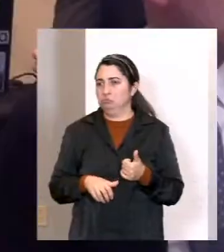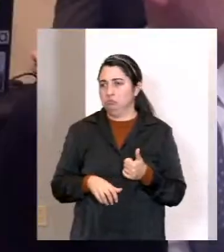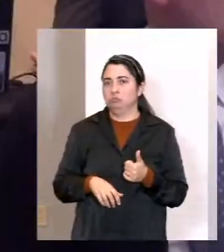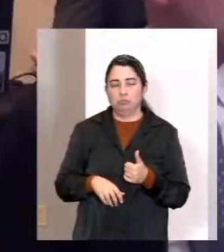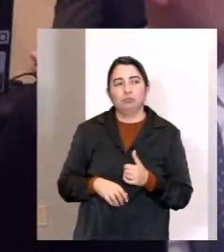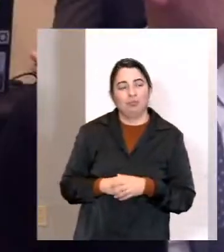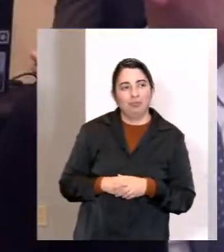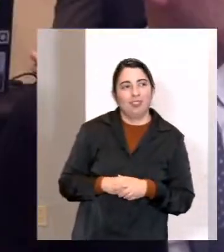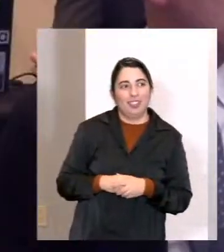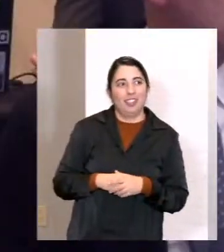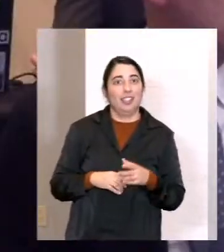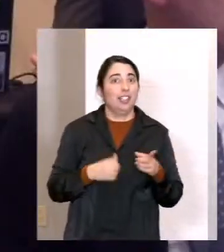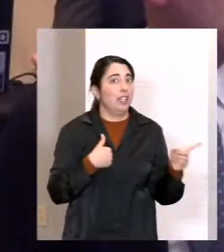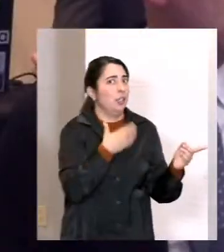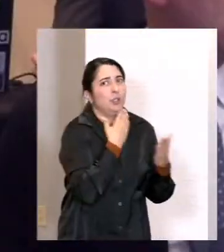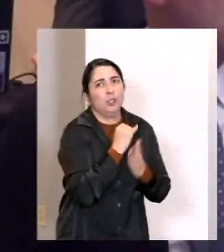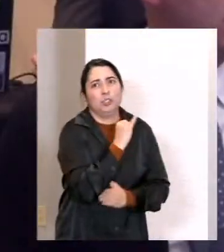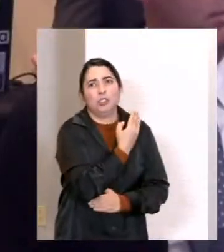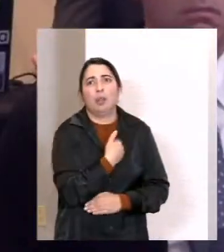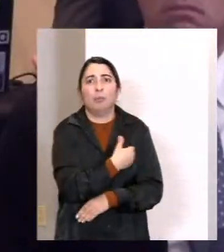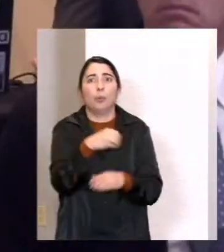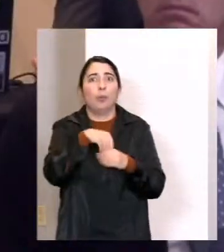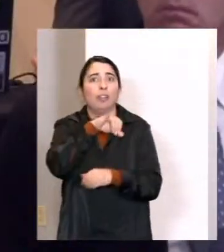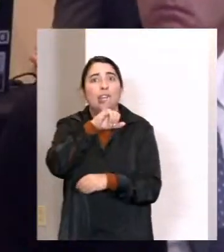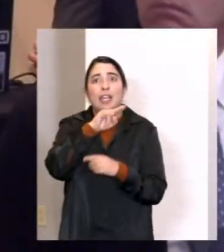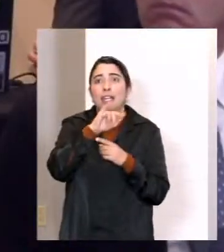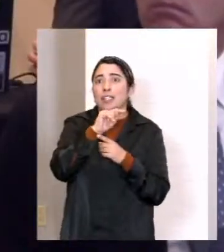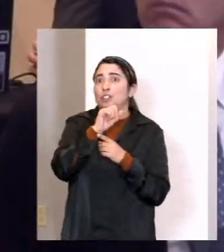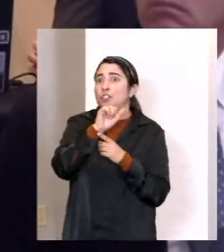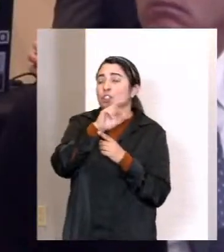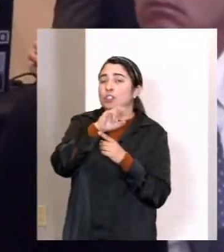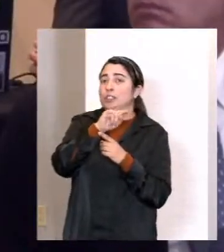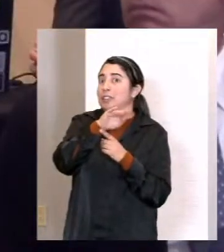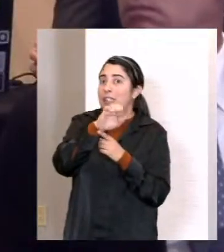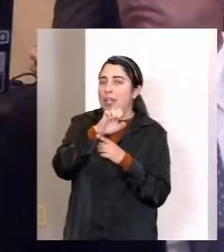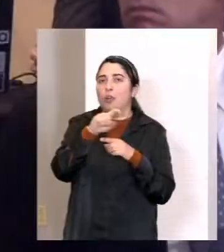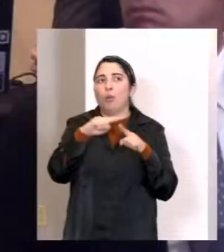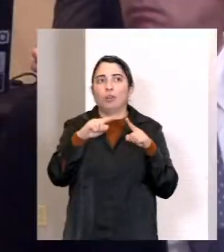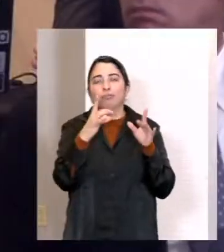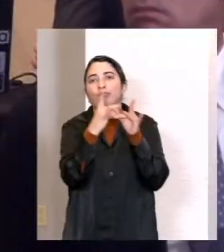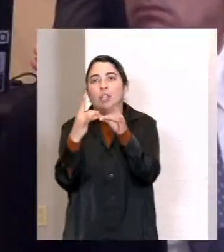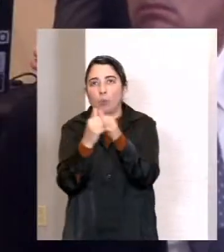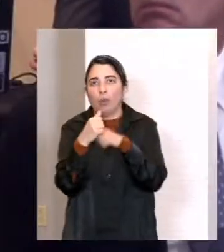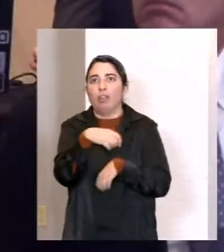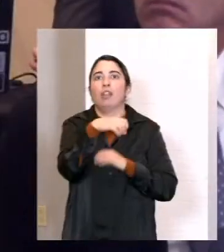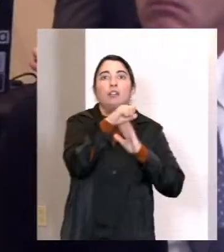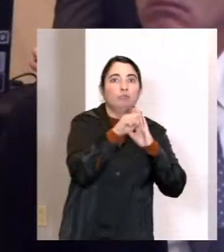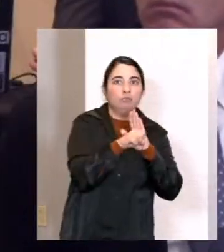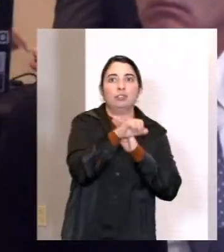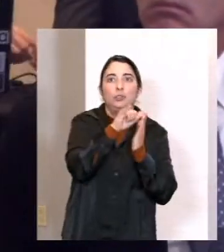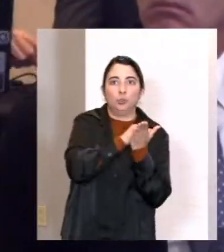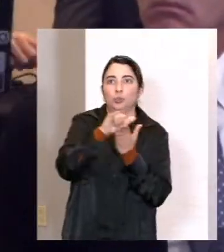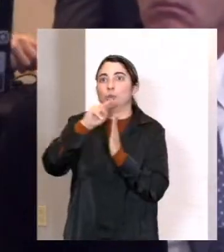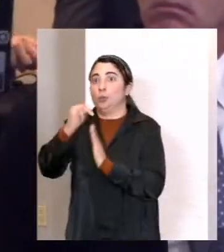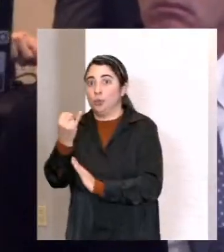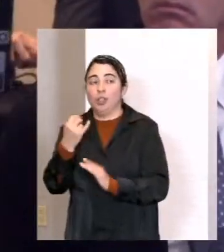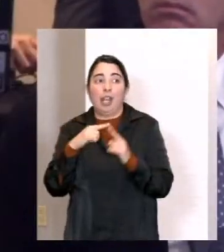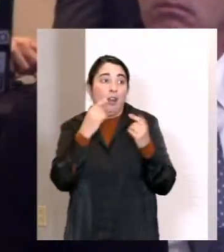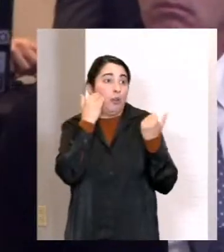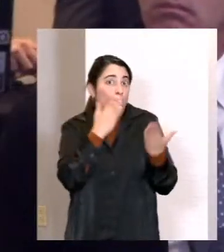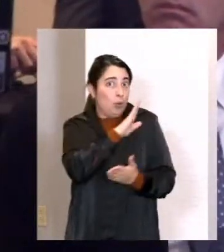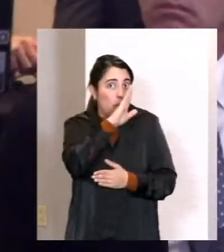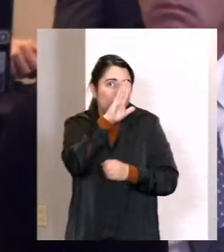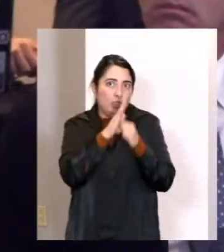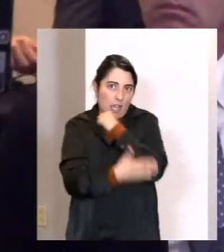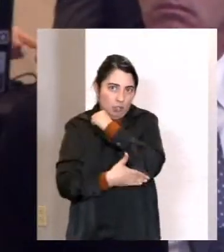You guys do such a good job with the interstate between New York and New Jersey. What I wanted to say is, I don't know if you got around the country or know about